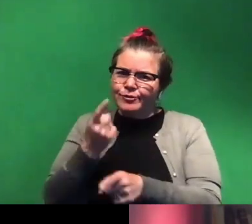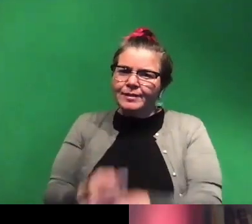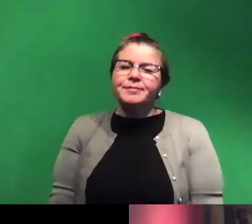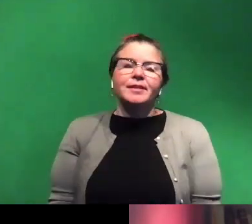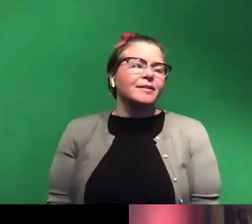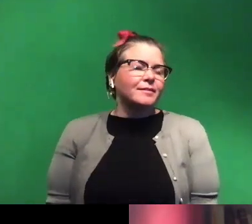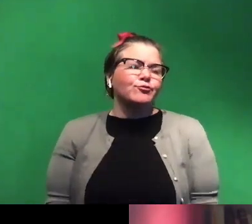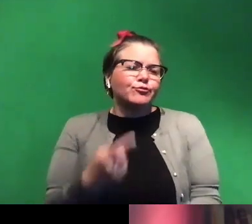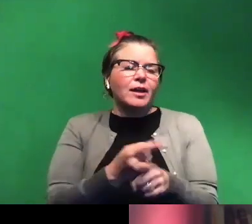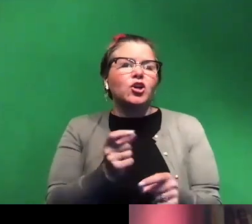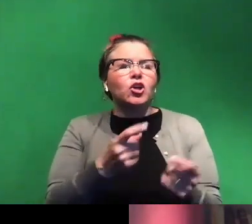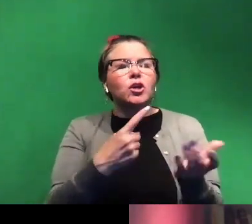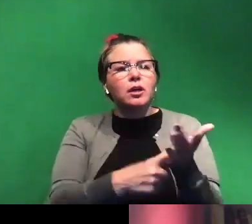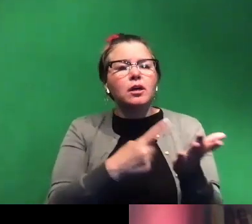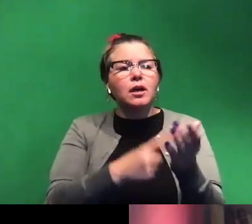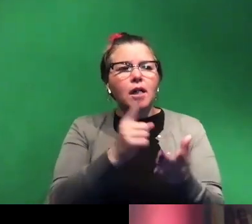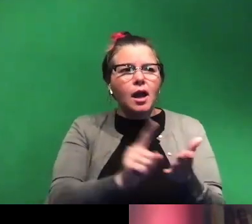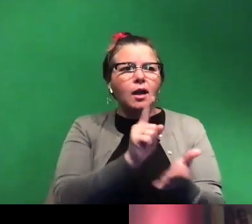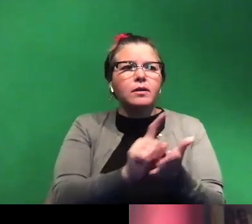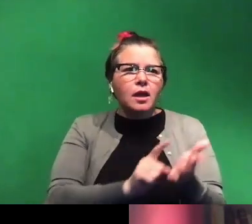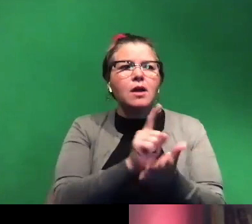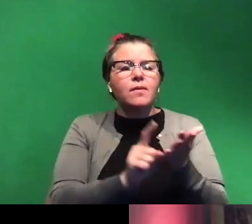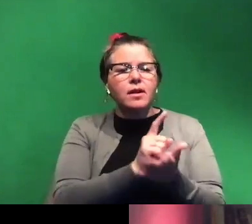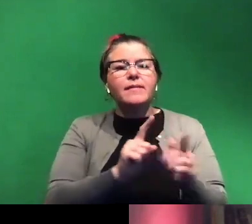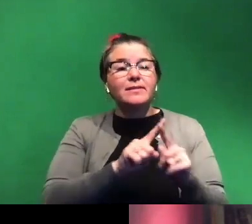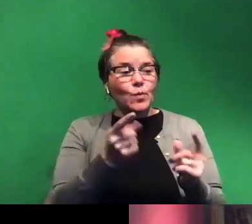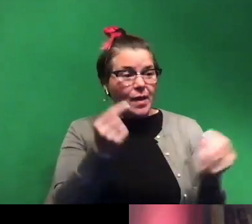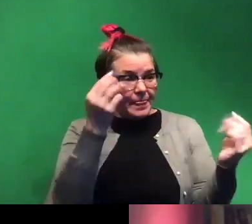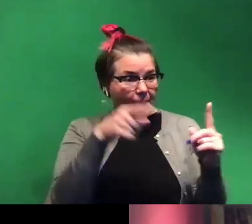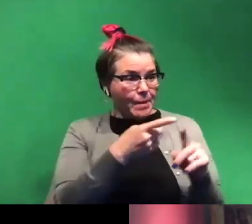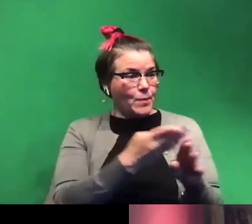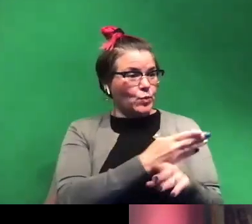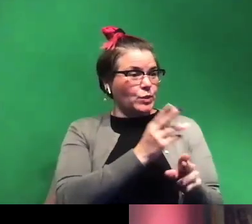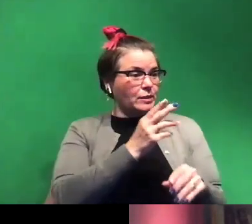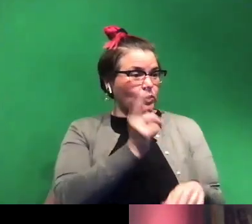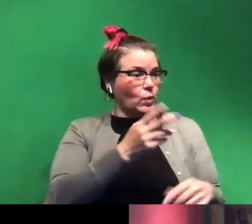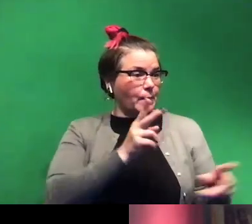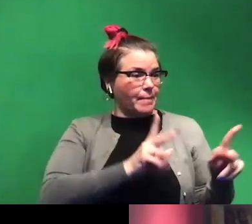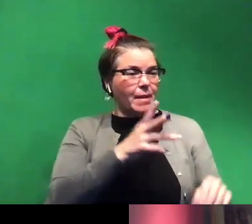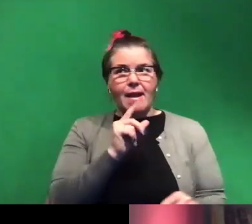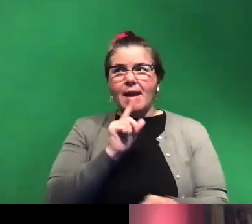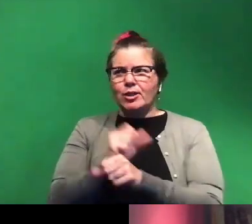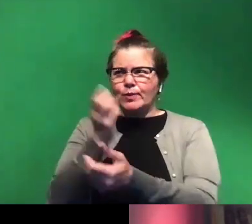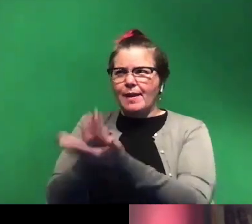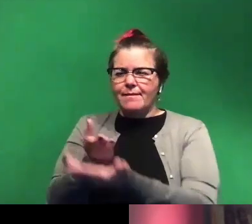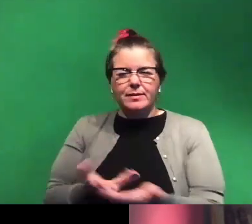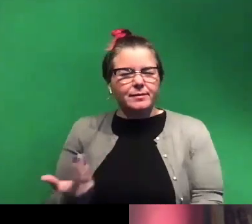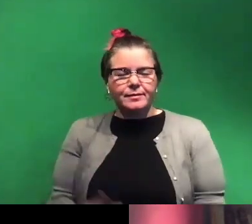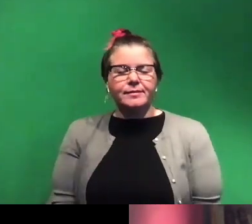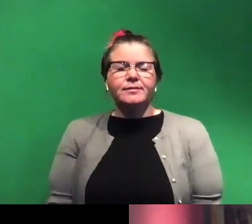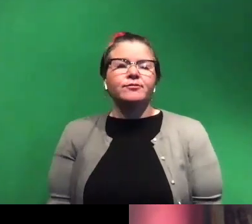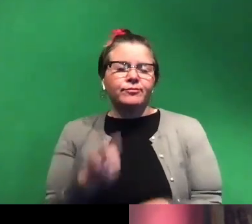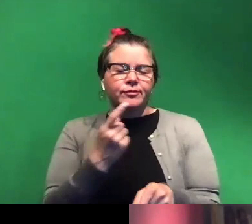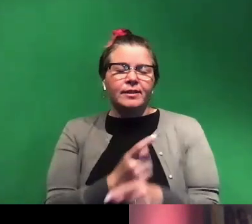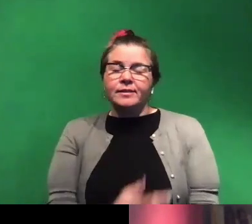Oh yeah. We could talk for hours, I'm sure, about the difference between what we think about prehistoric people and what the actual evidence is. Right. Oh